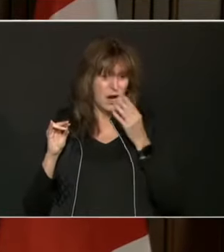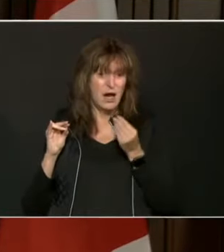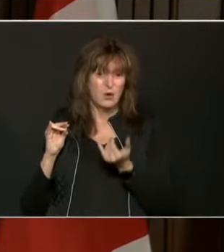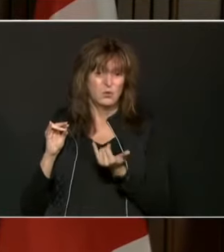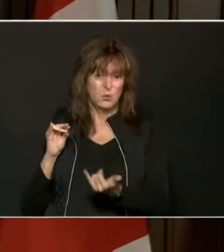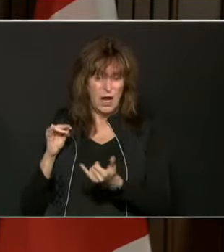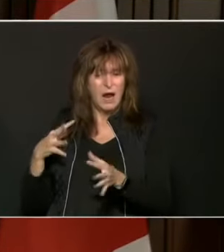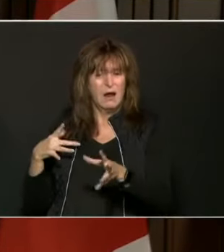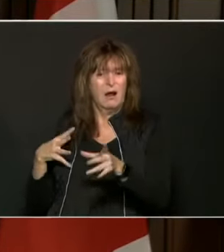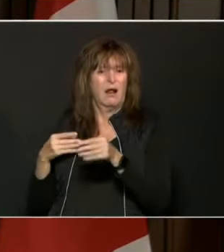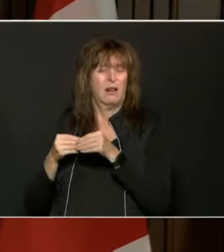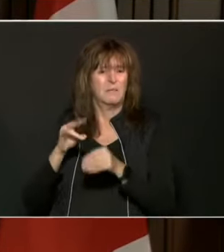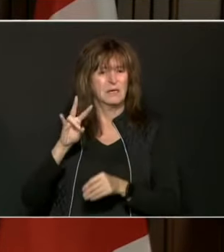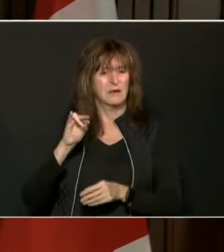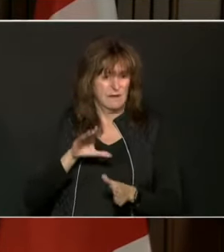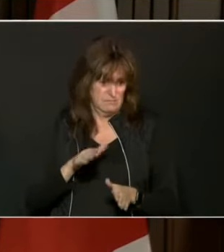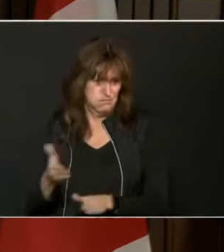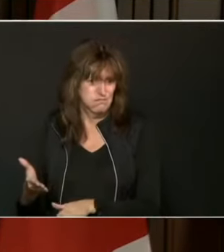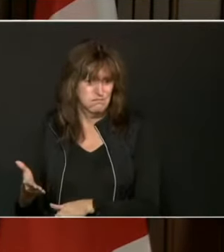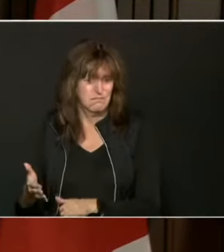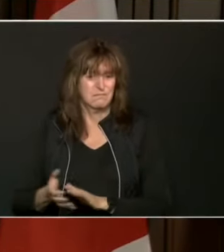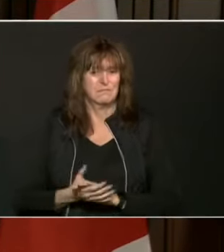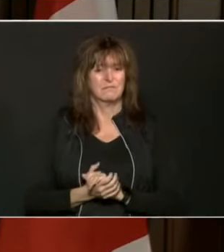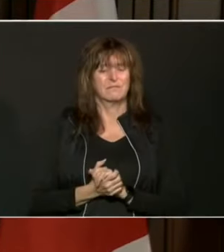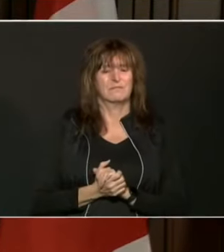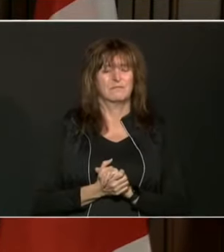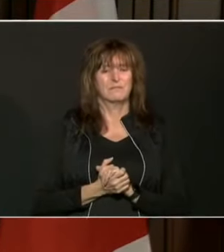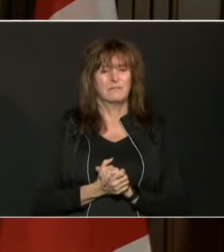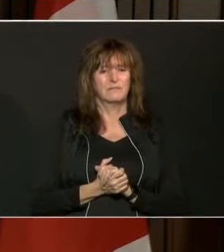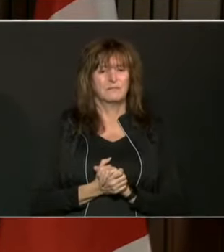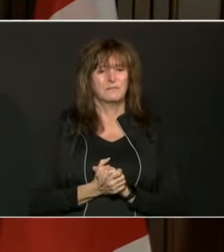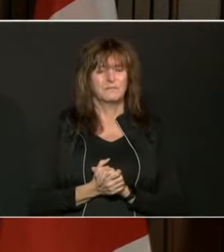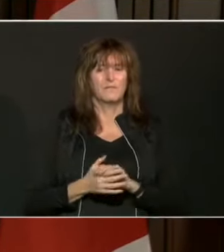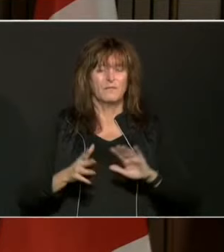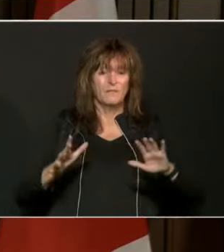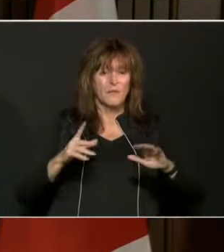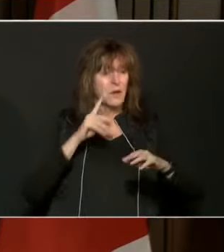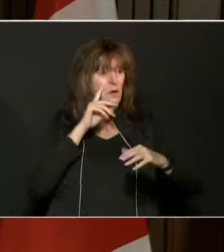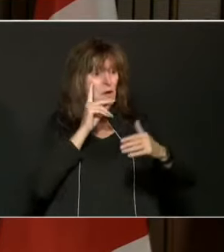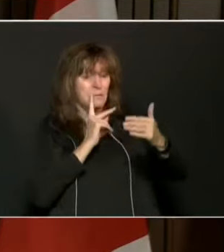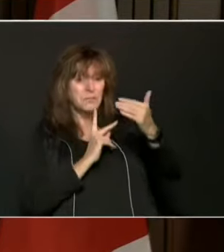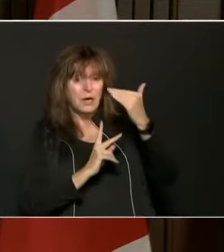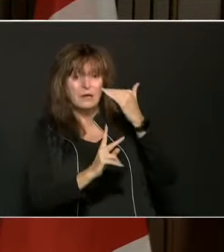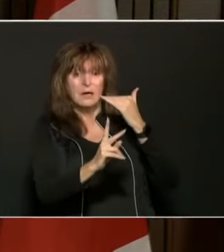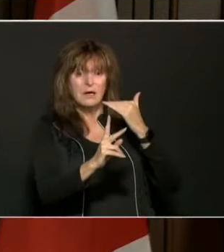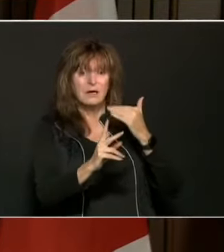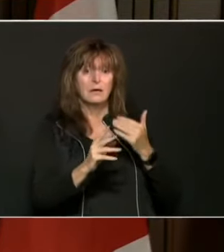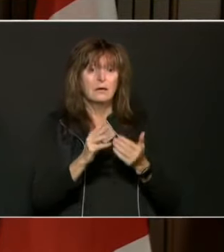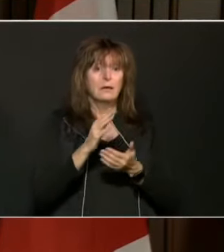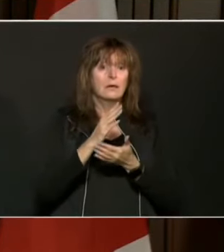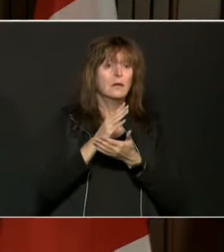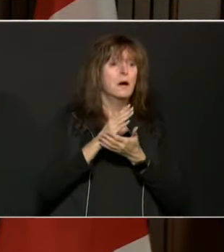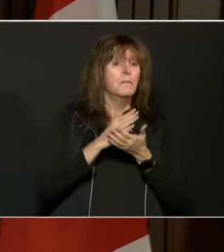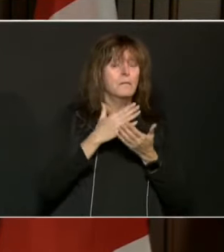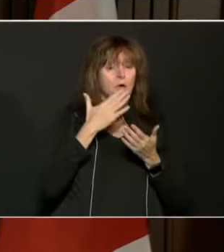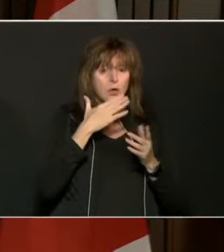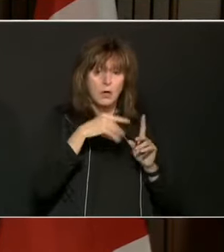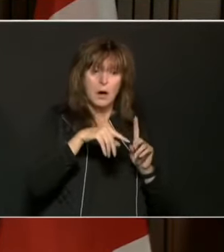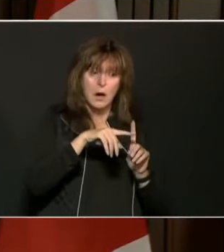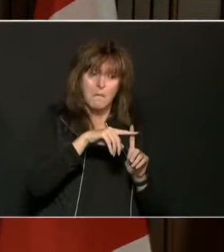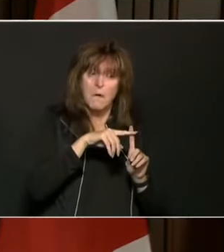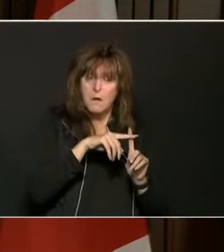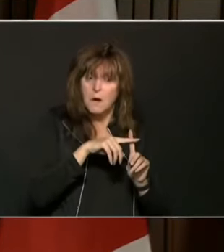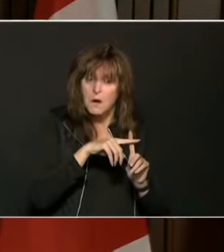projections, as Dr. Brown's alluded to, there is some positive signs we're seeing, a good direction, but it's still